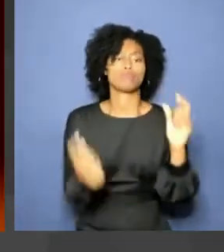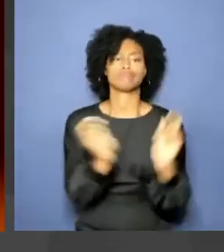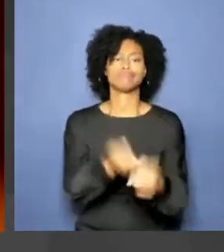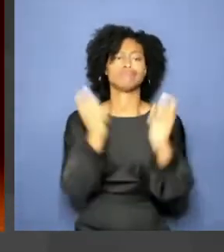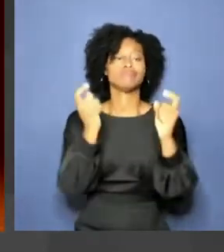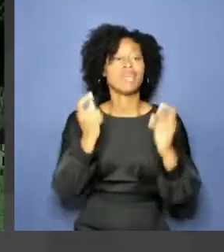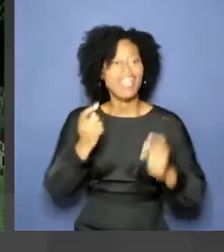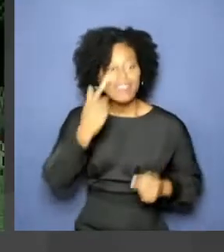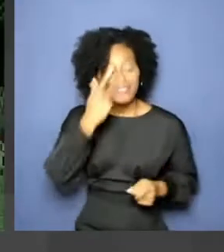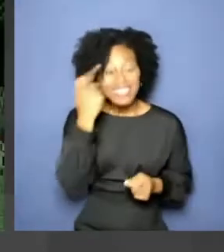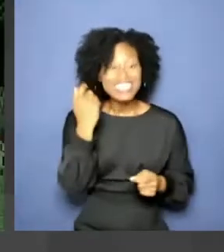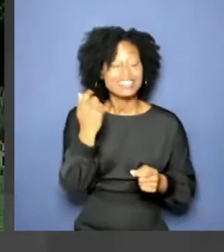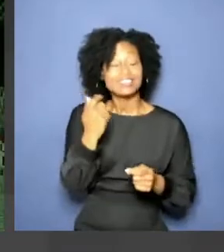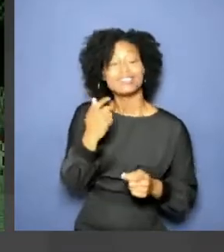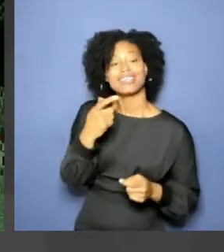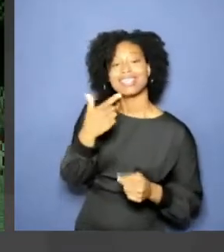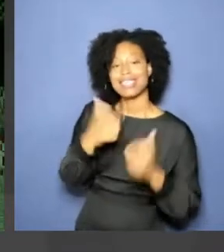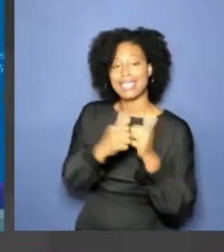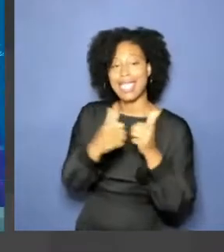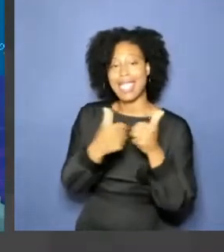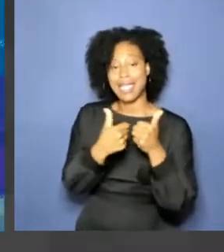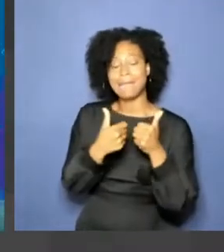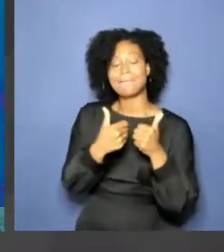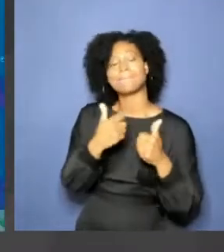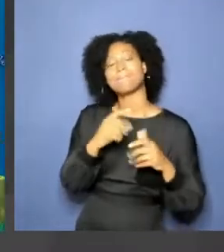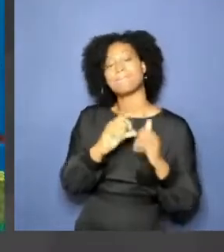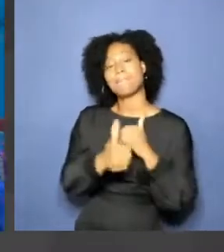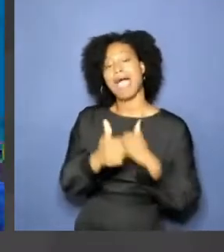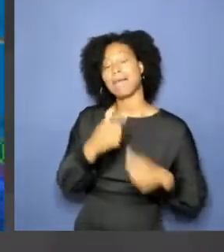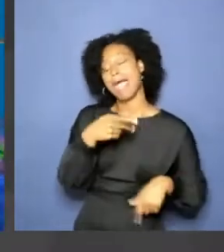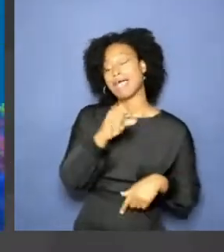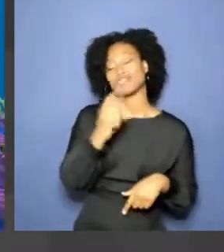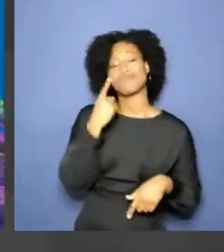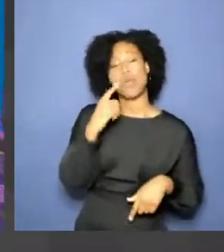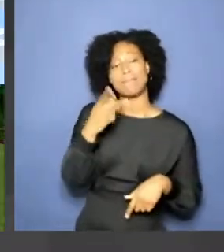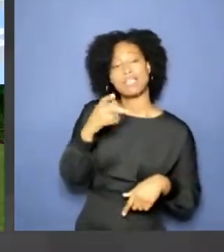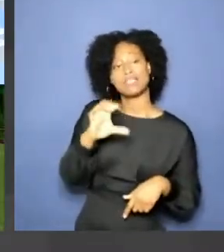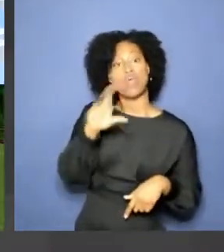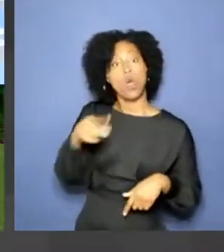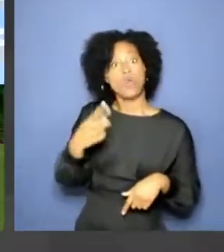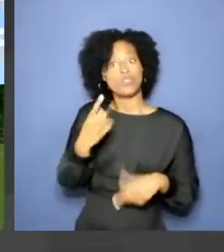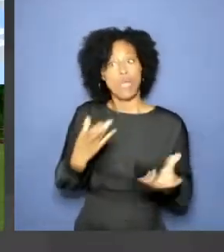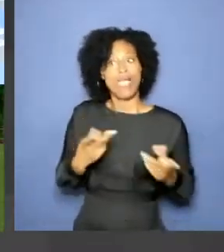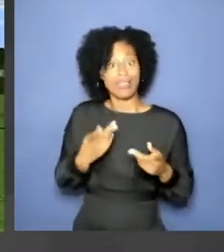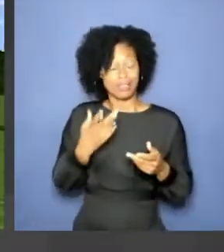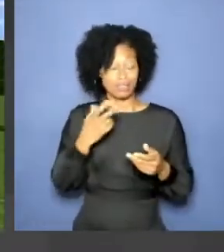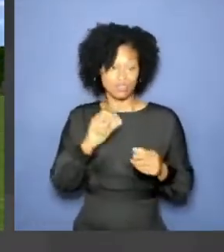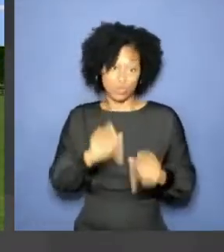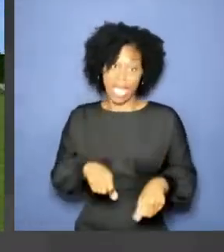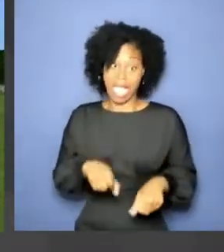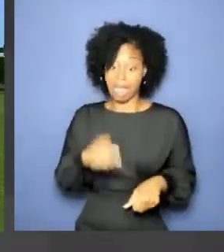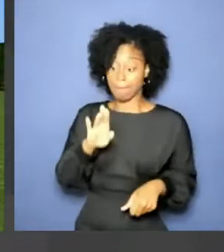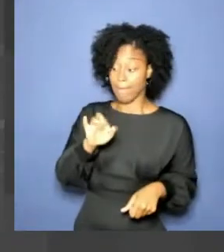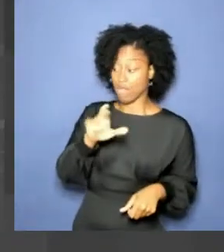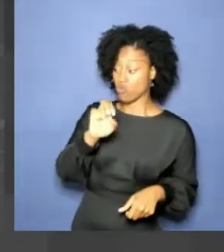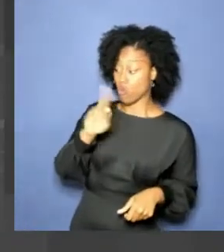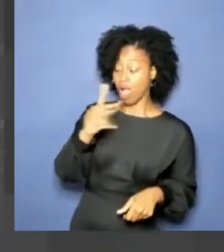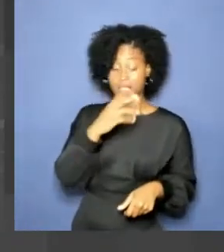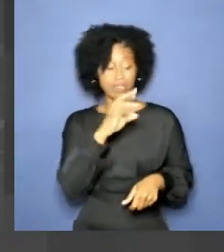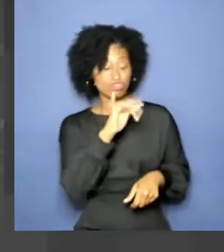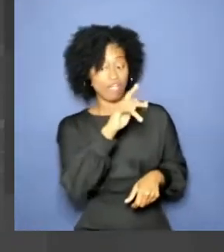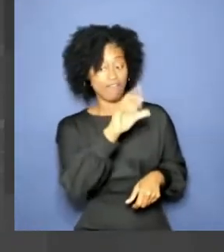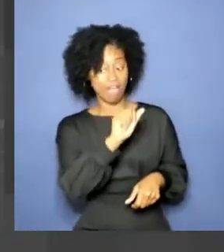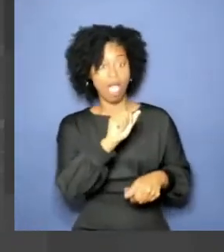Game Pass for PC will be the only way to get Bedrock and Java in one place. Convenient, perhaps a little